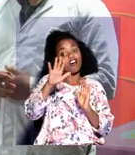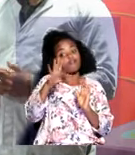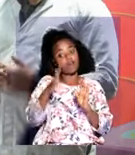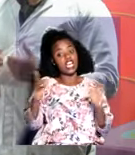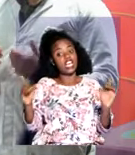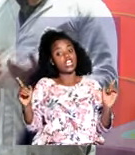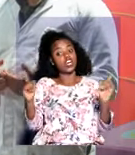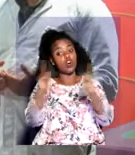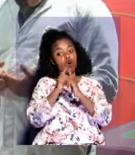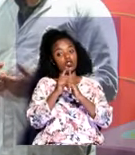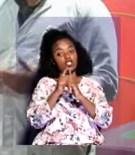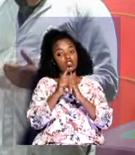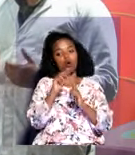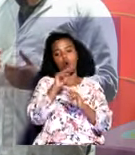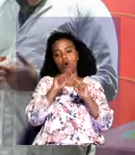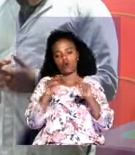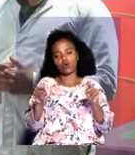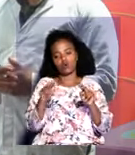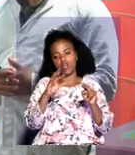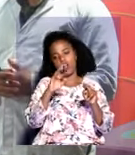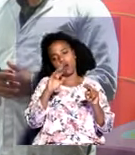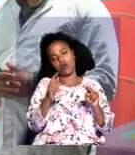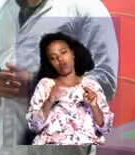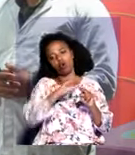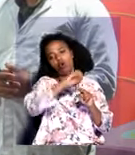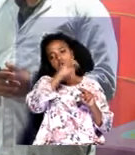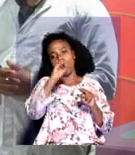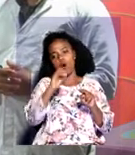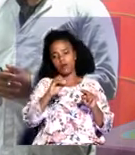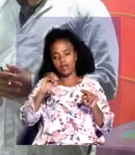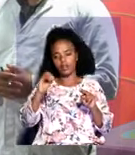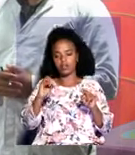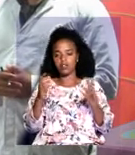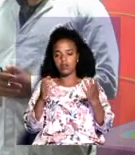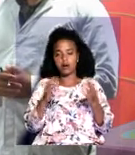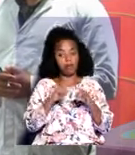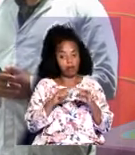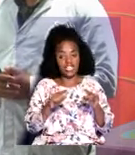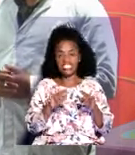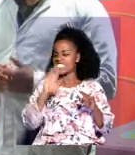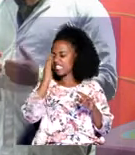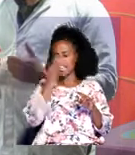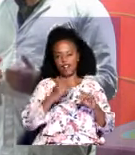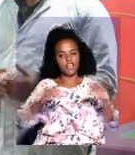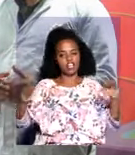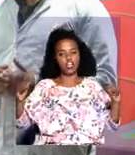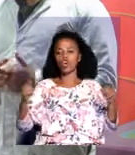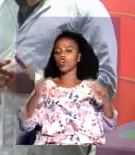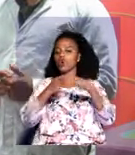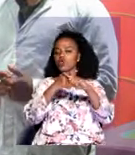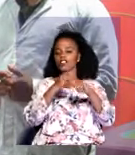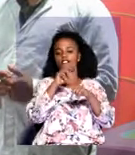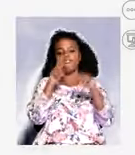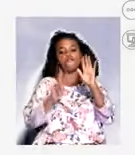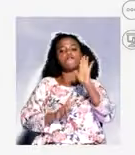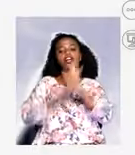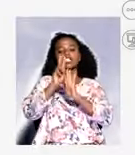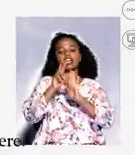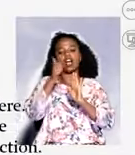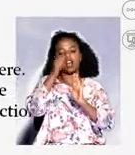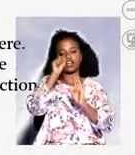its horizontal or oblique asymptote, but it can never cross its vertical asymptote.